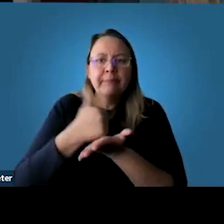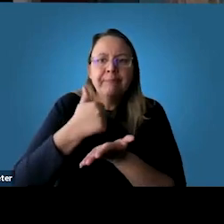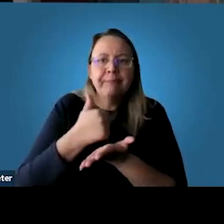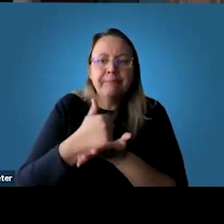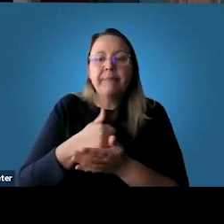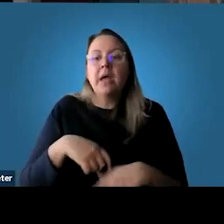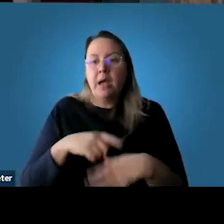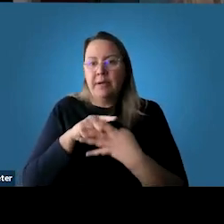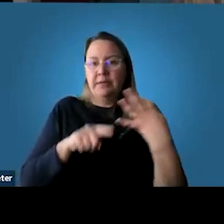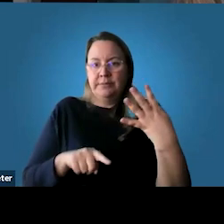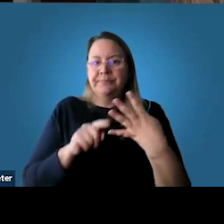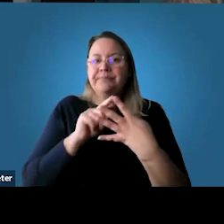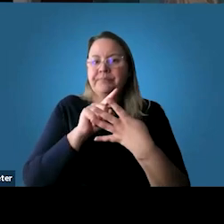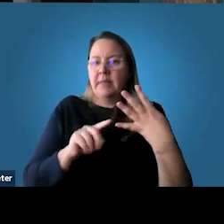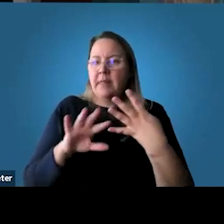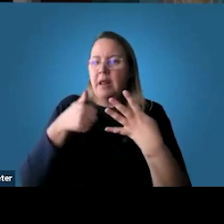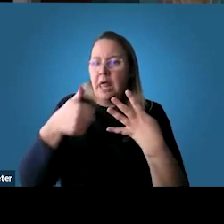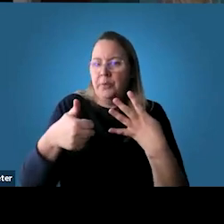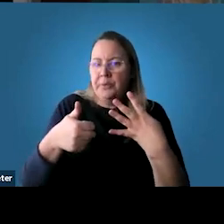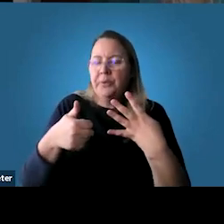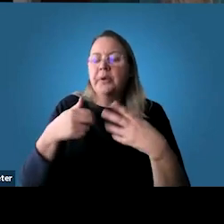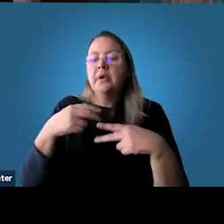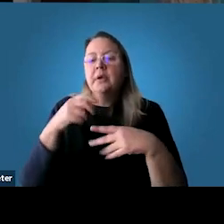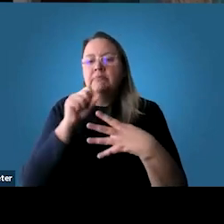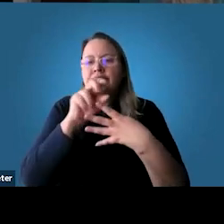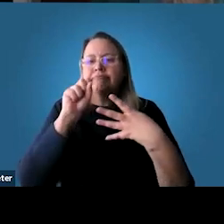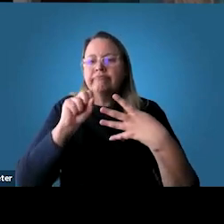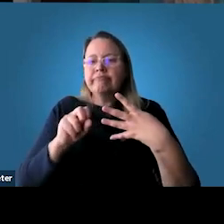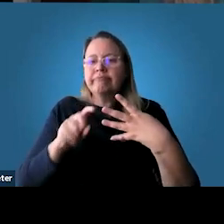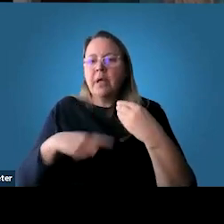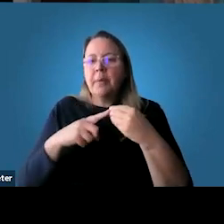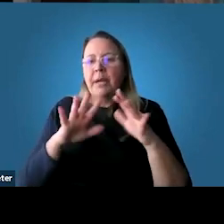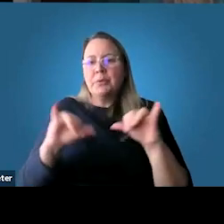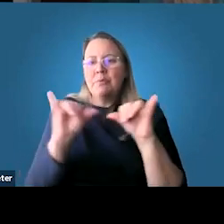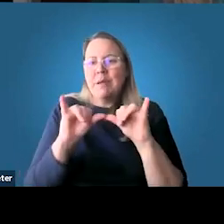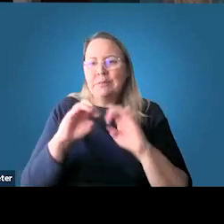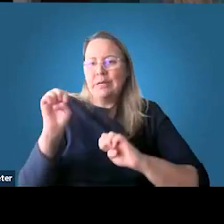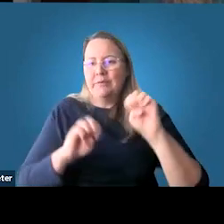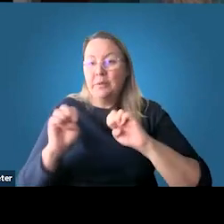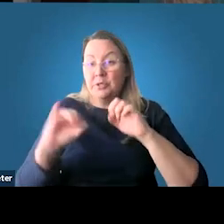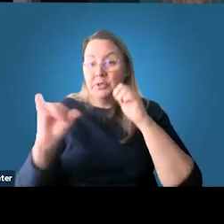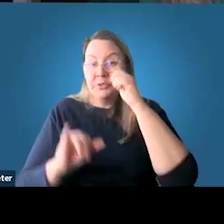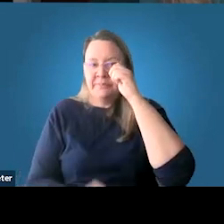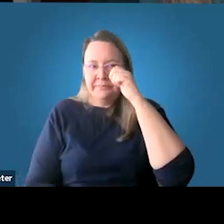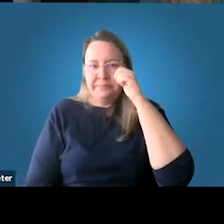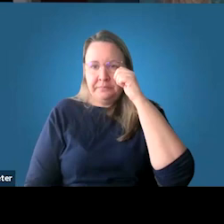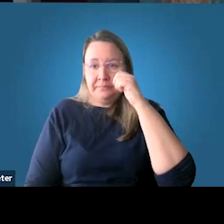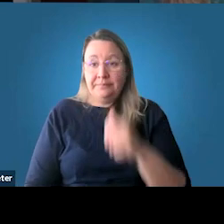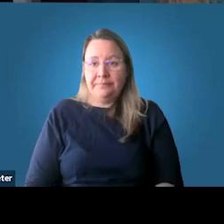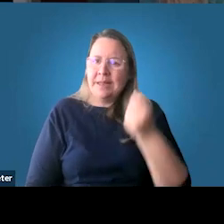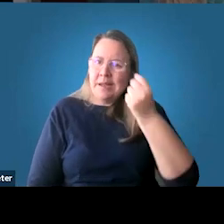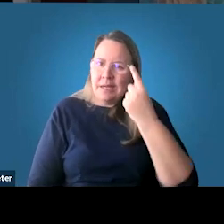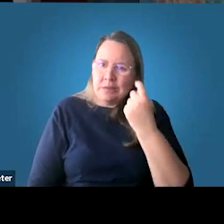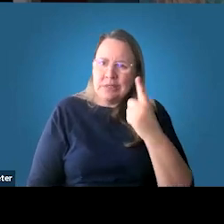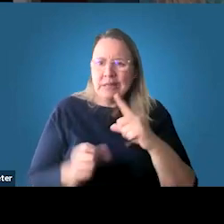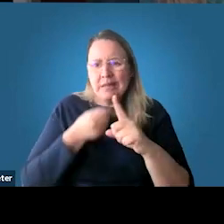introduce 4 anchors that will help you lay the foundation for all of your measurement and evaluation. Now, understanding